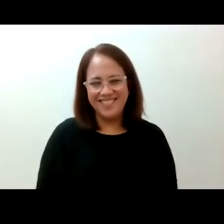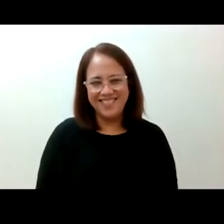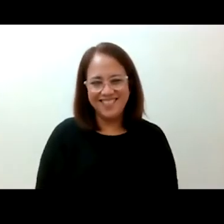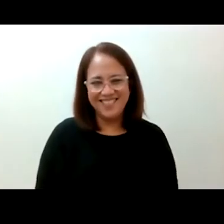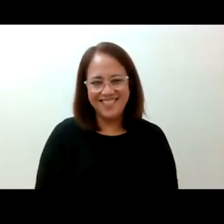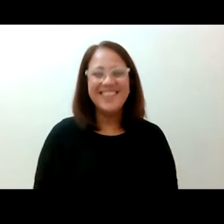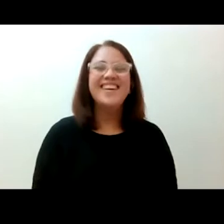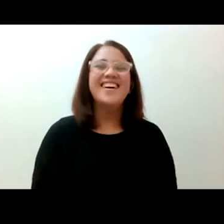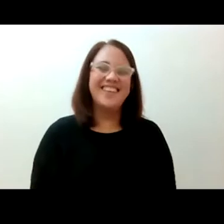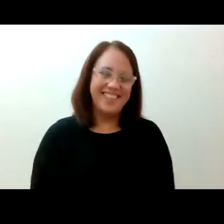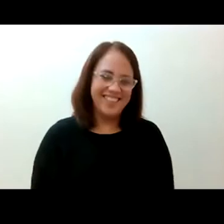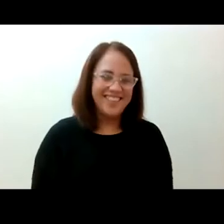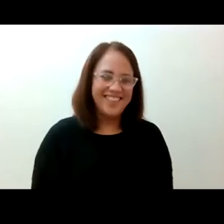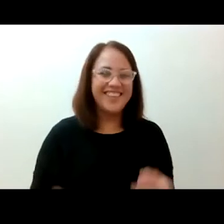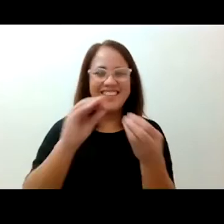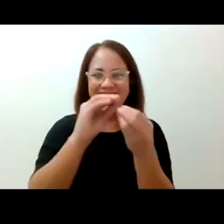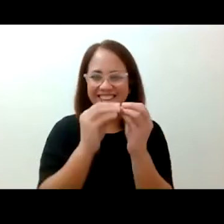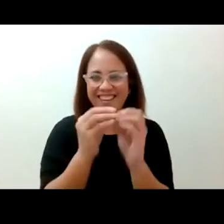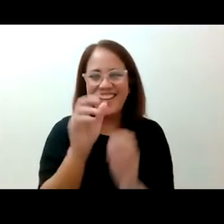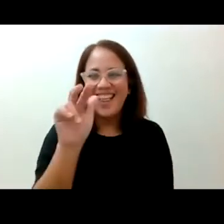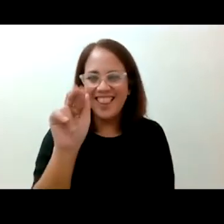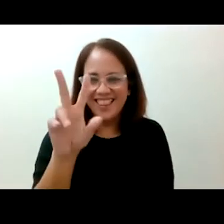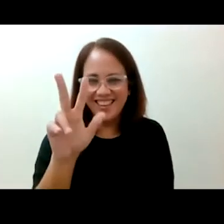number 13.